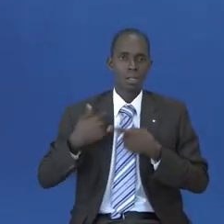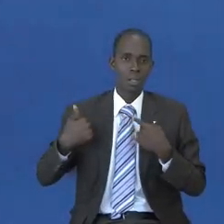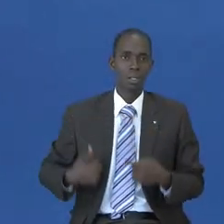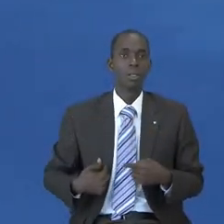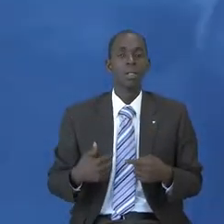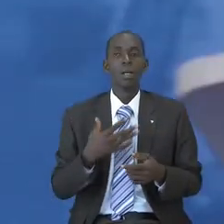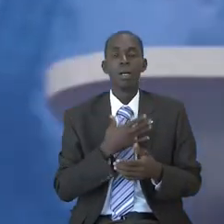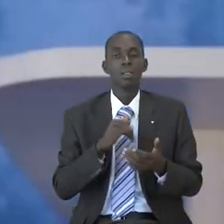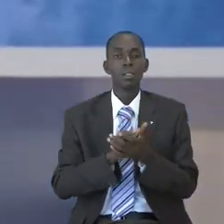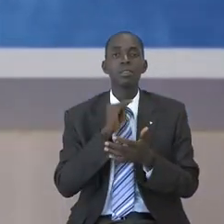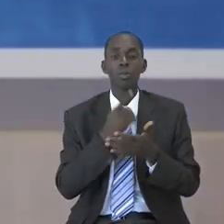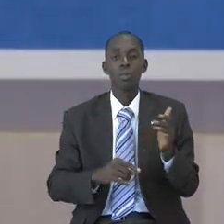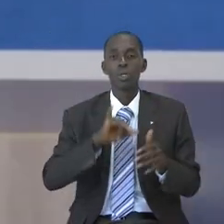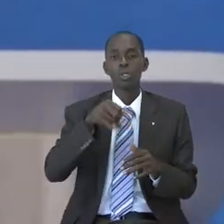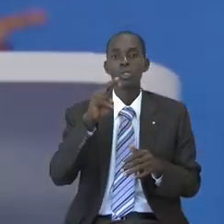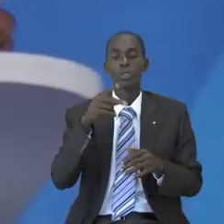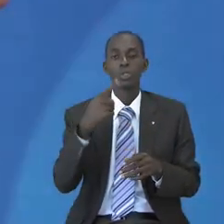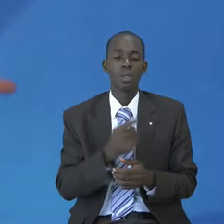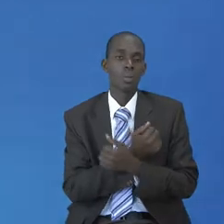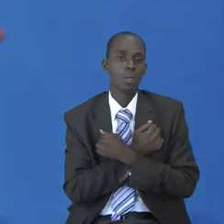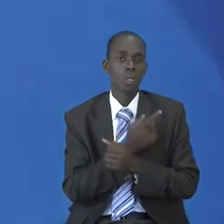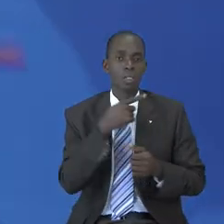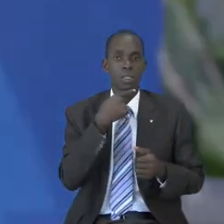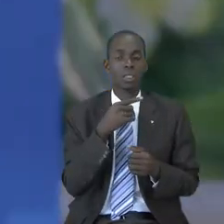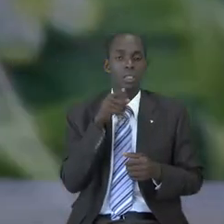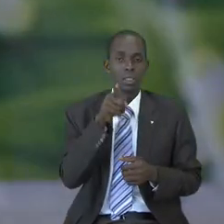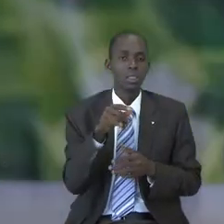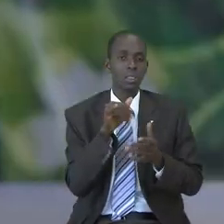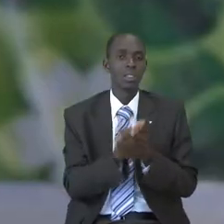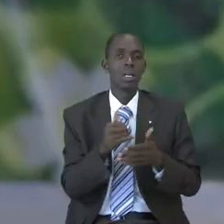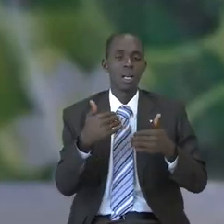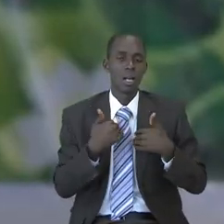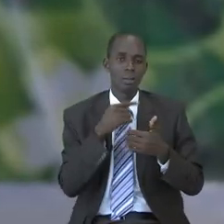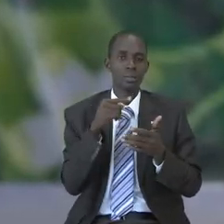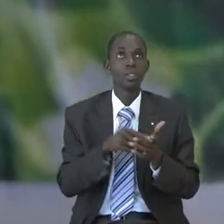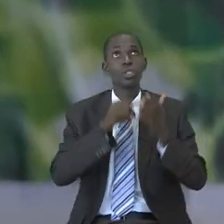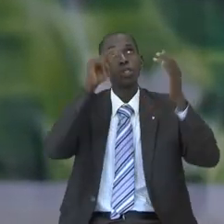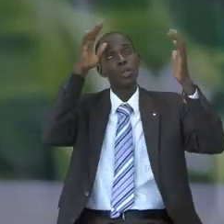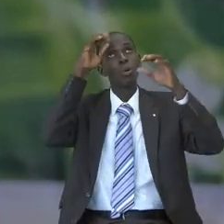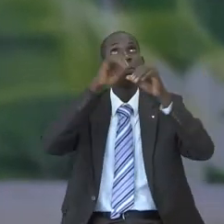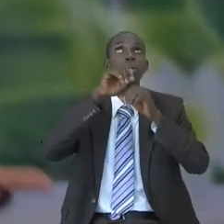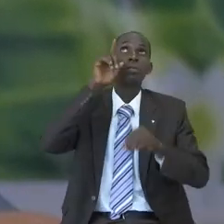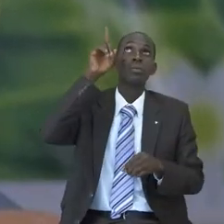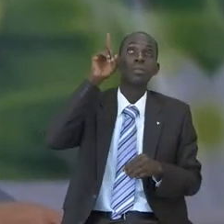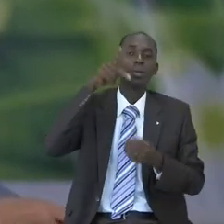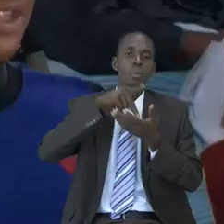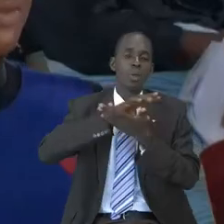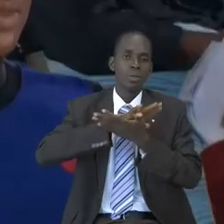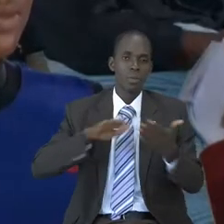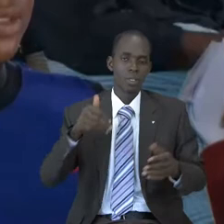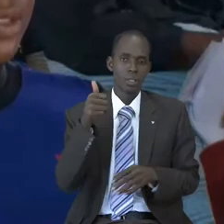the Beloved spoke about. He that has this hope in him